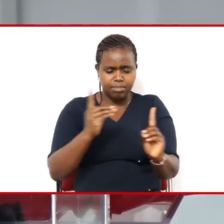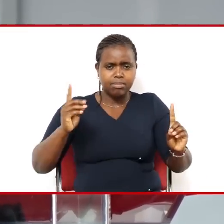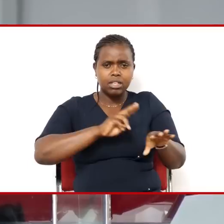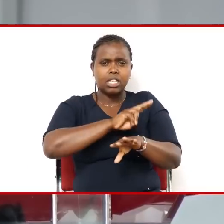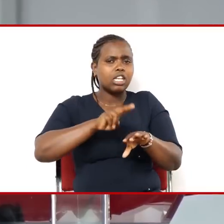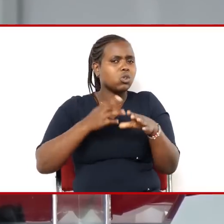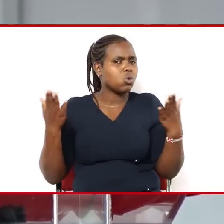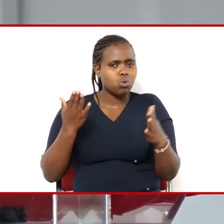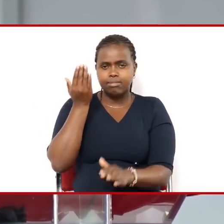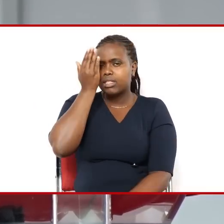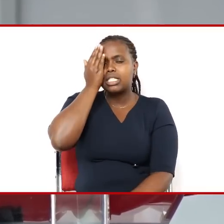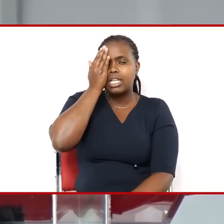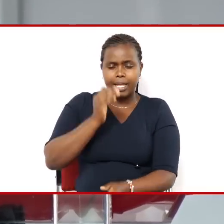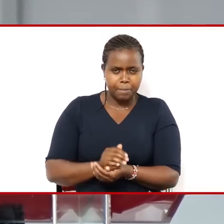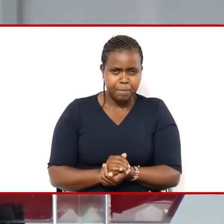nation of Israel.